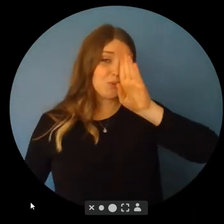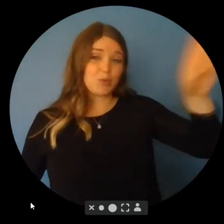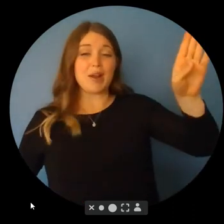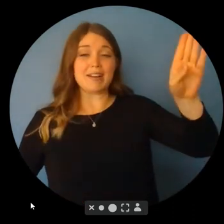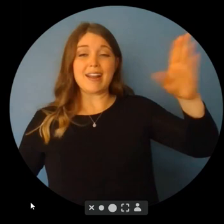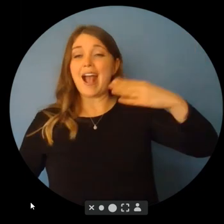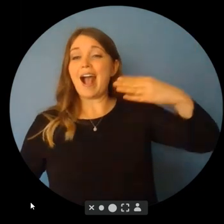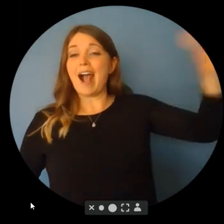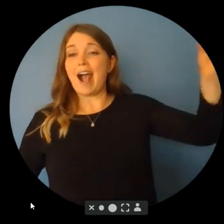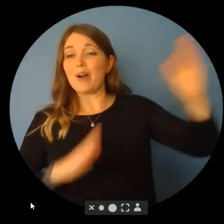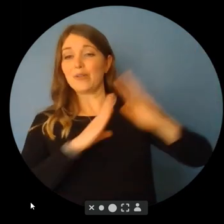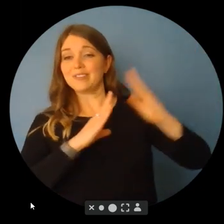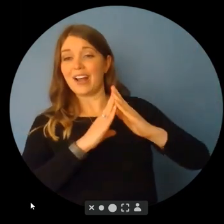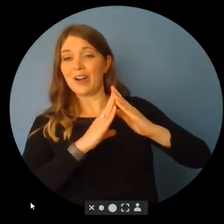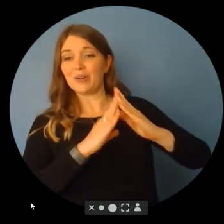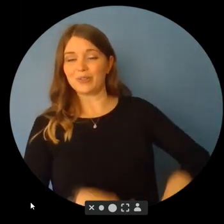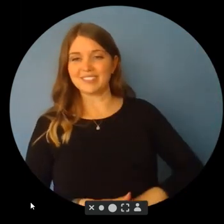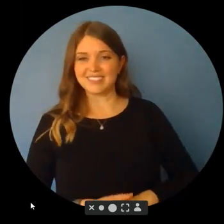of town.